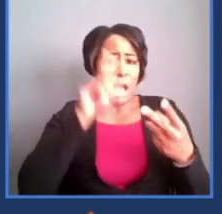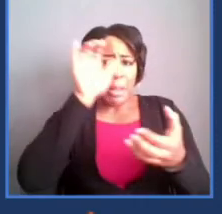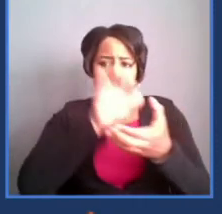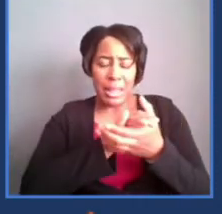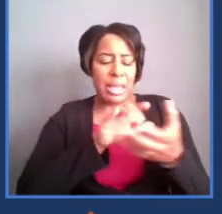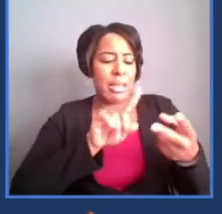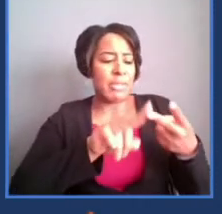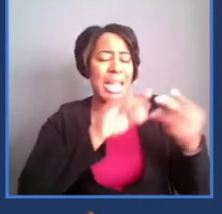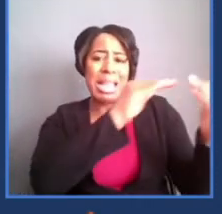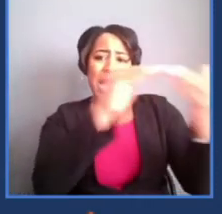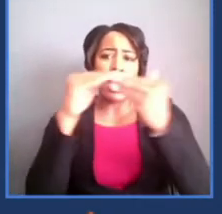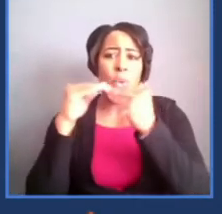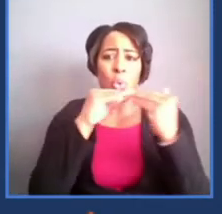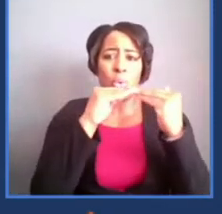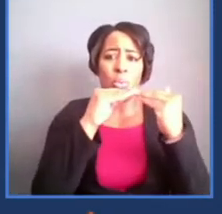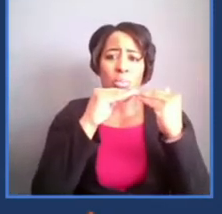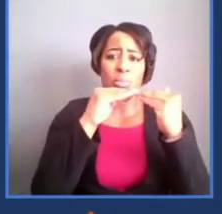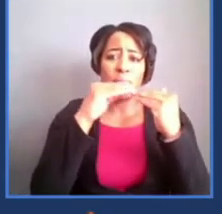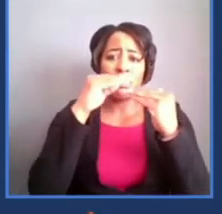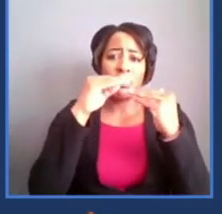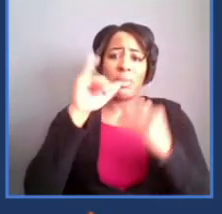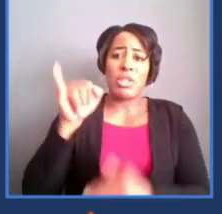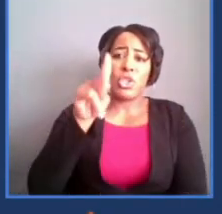for all.